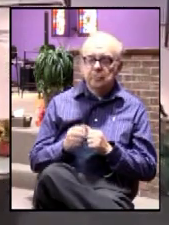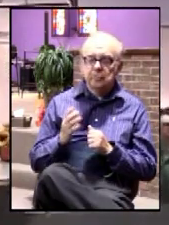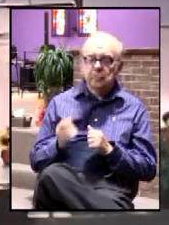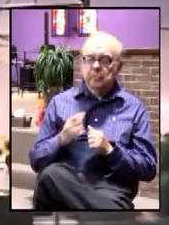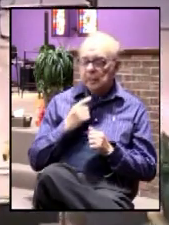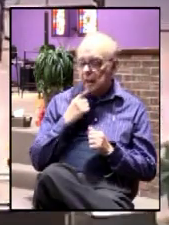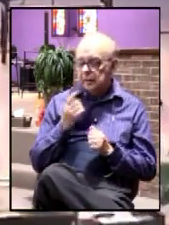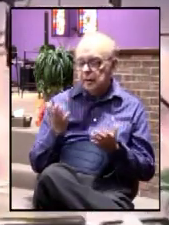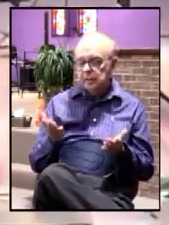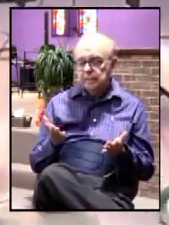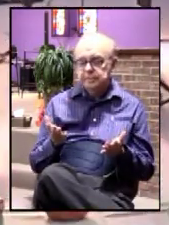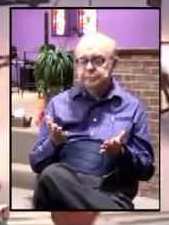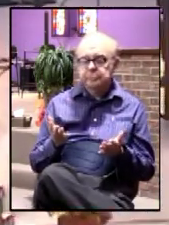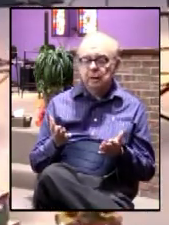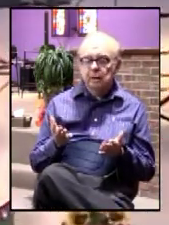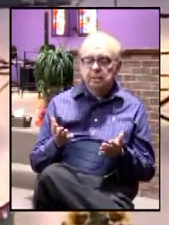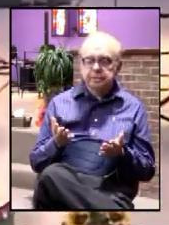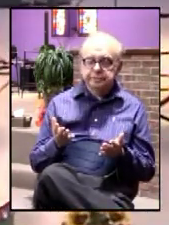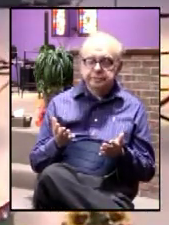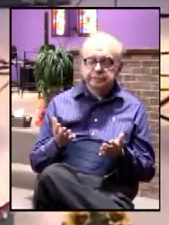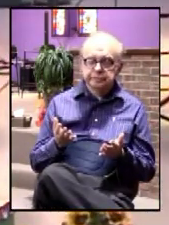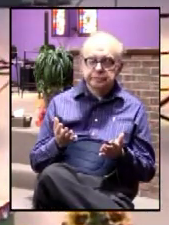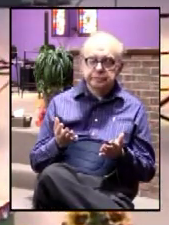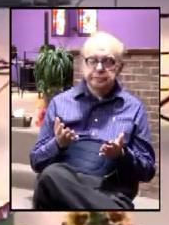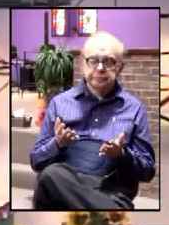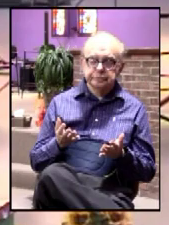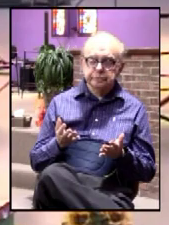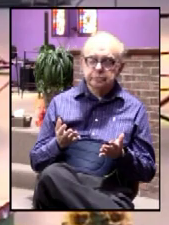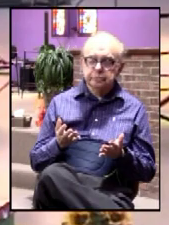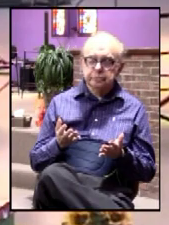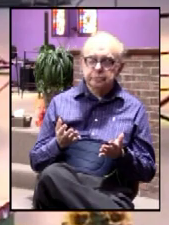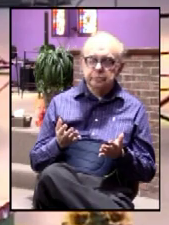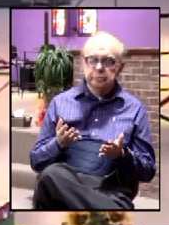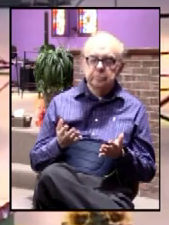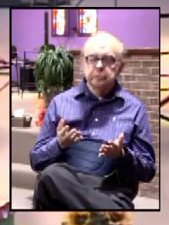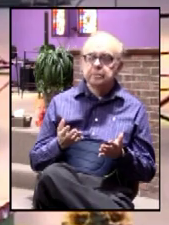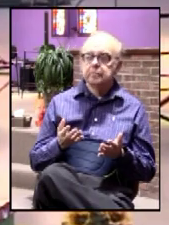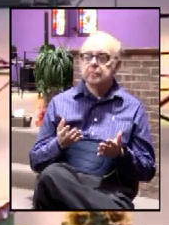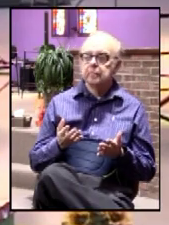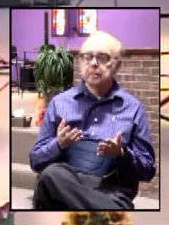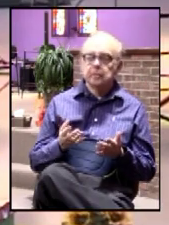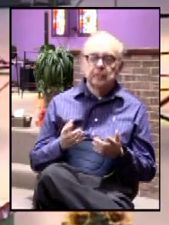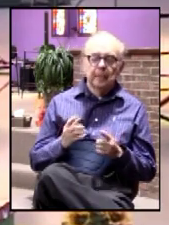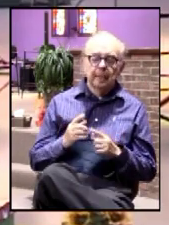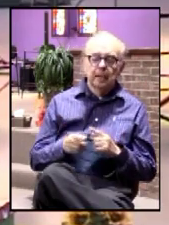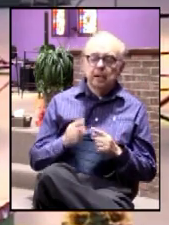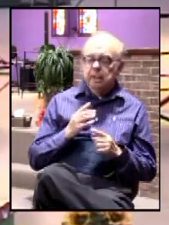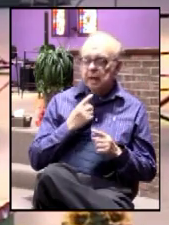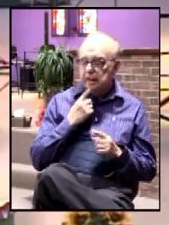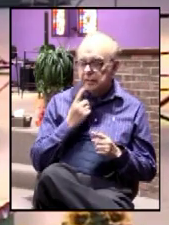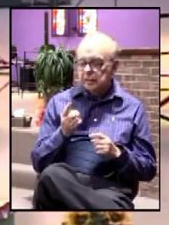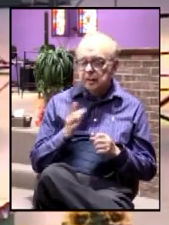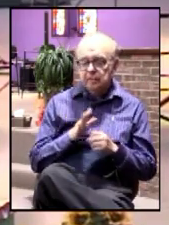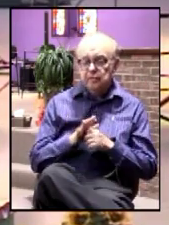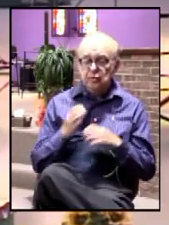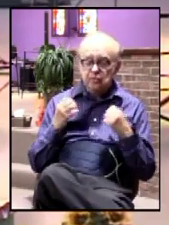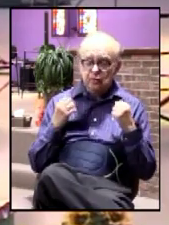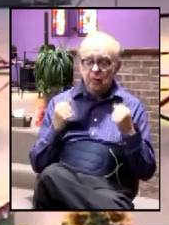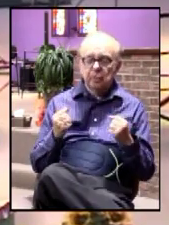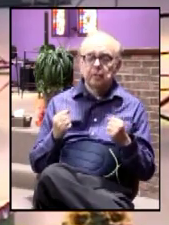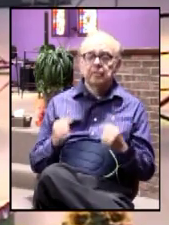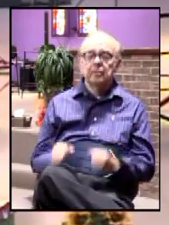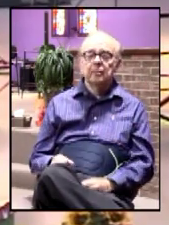This is why I say to you all, and I can't say it any